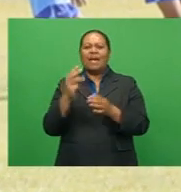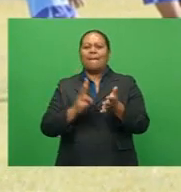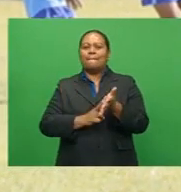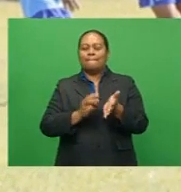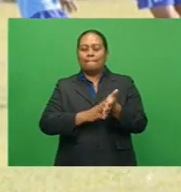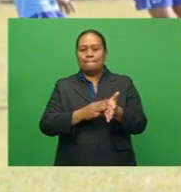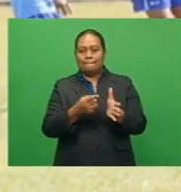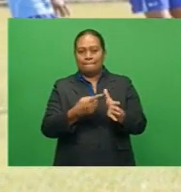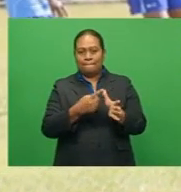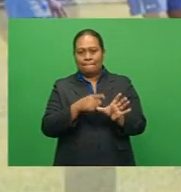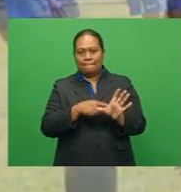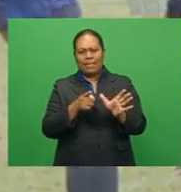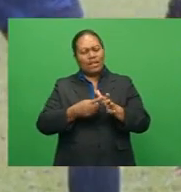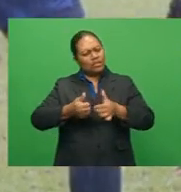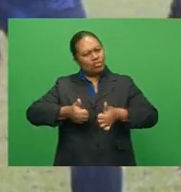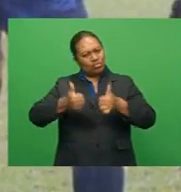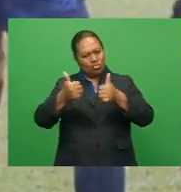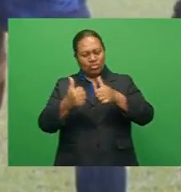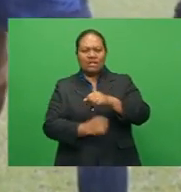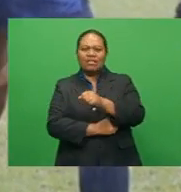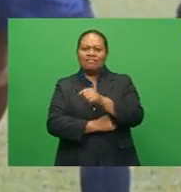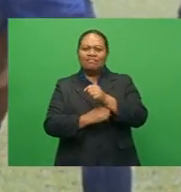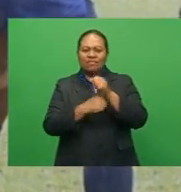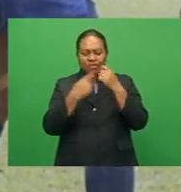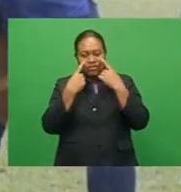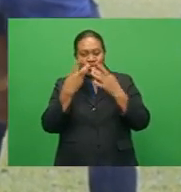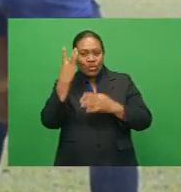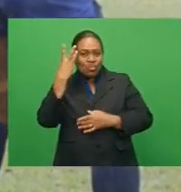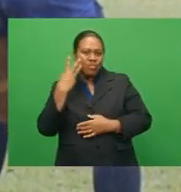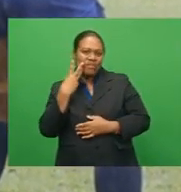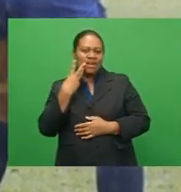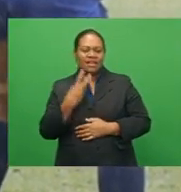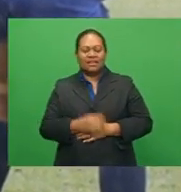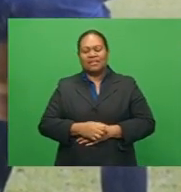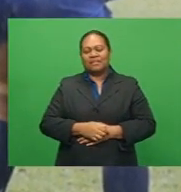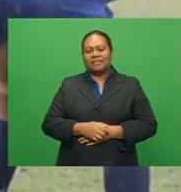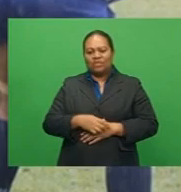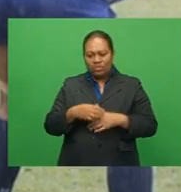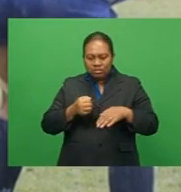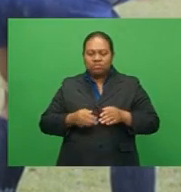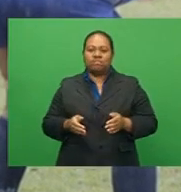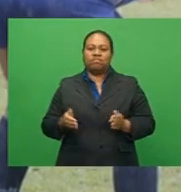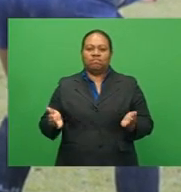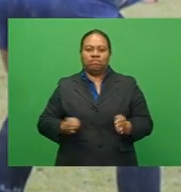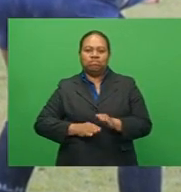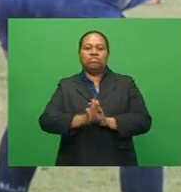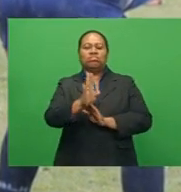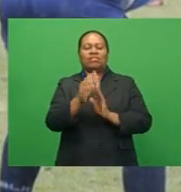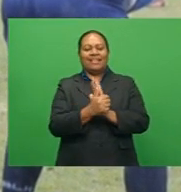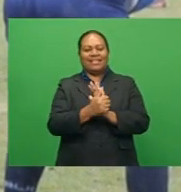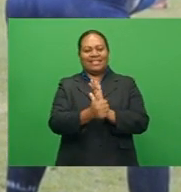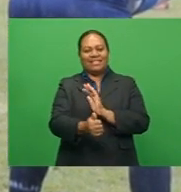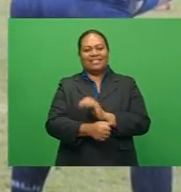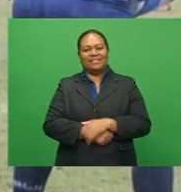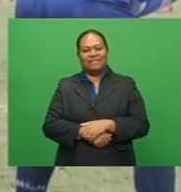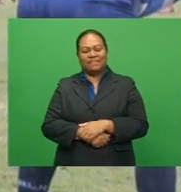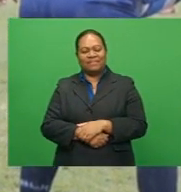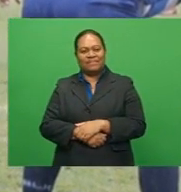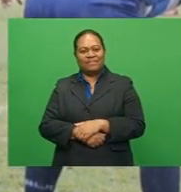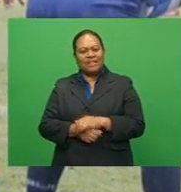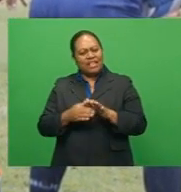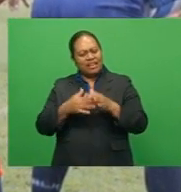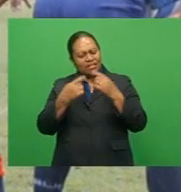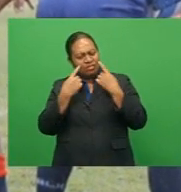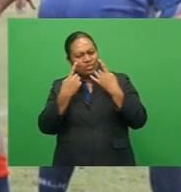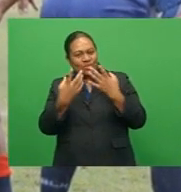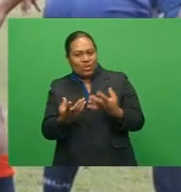the competition is a good platform for Northern women's teams to hone their skills. A big opportunity for them to come and represent Taiwan